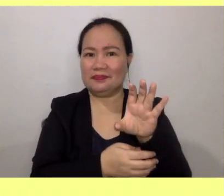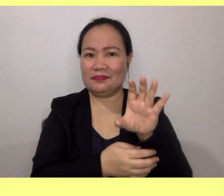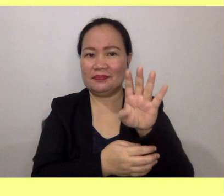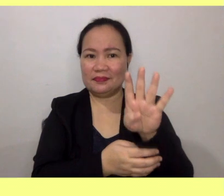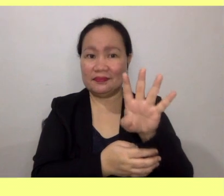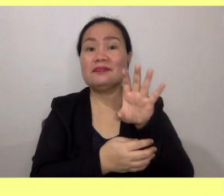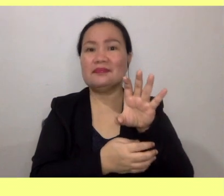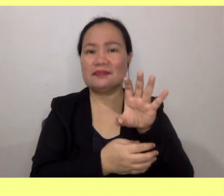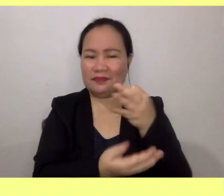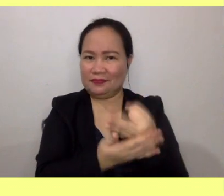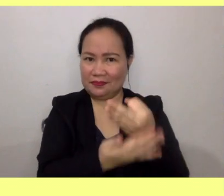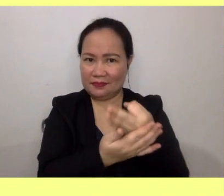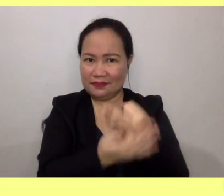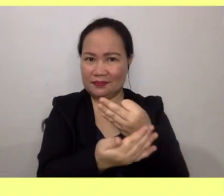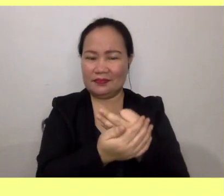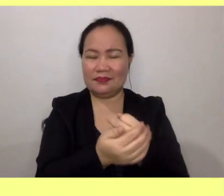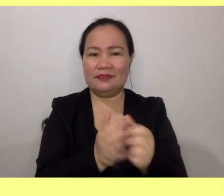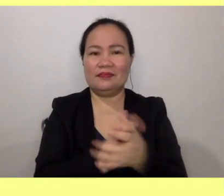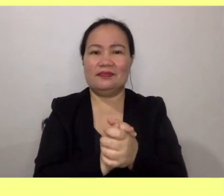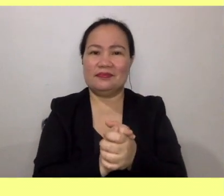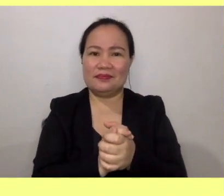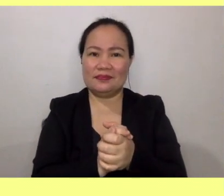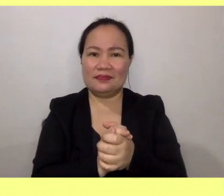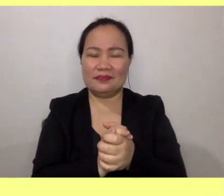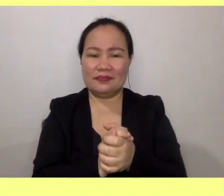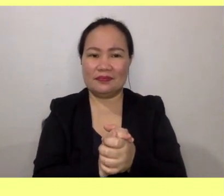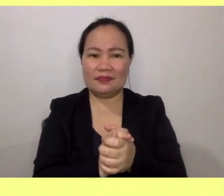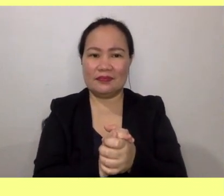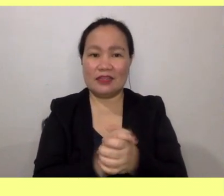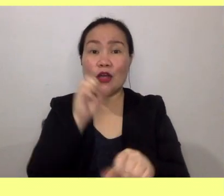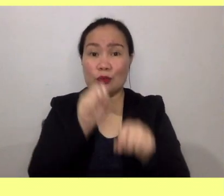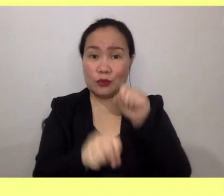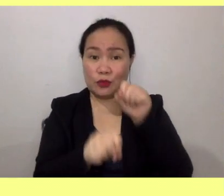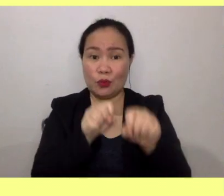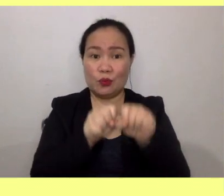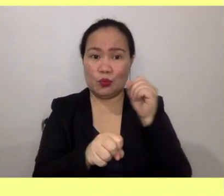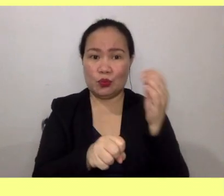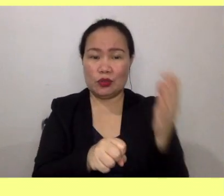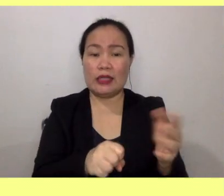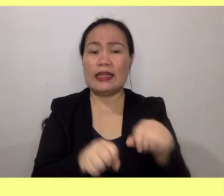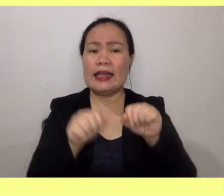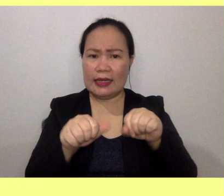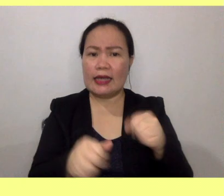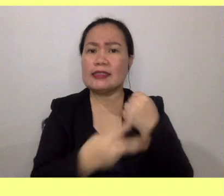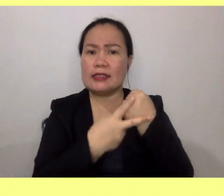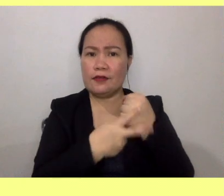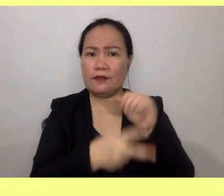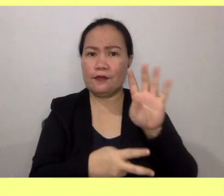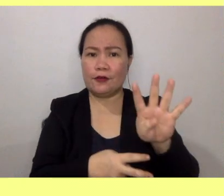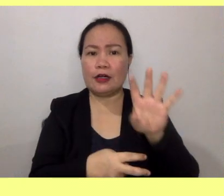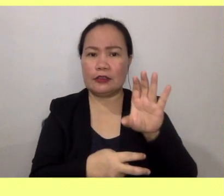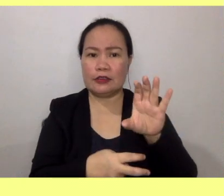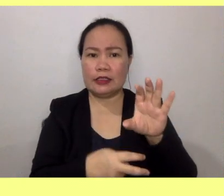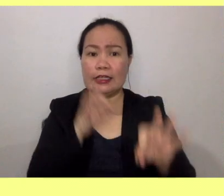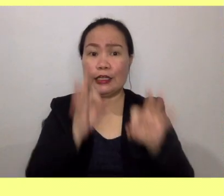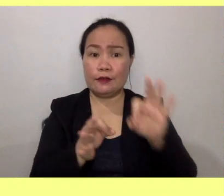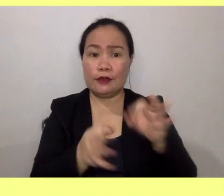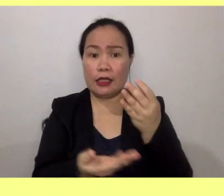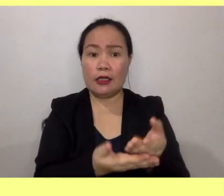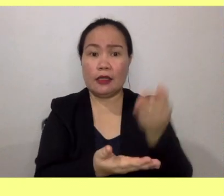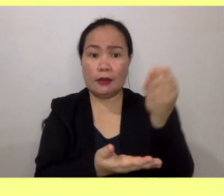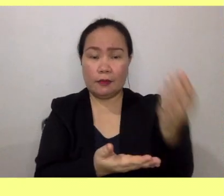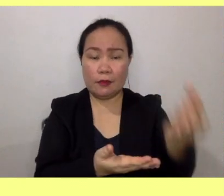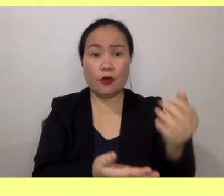yung budget. So, ang may maiiwan pa na 400 pesos. So, therefore, they can